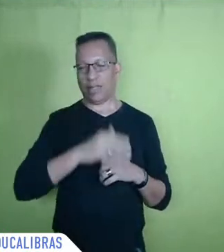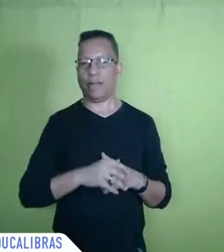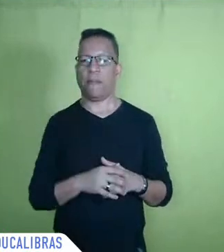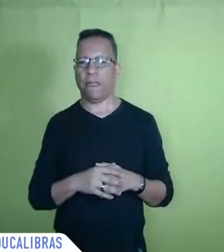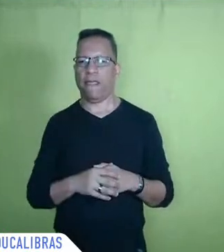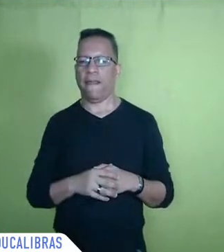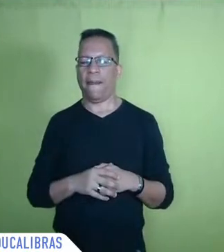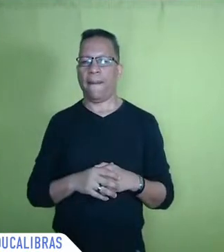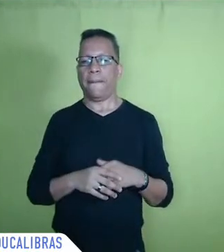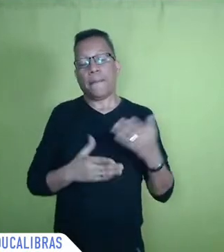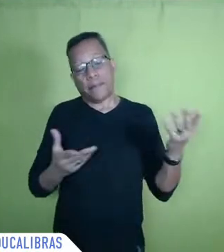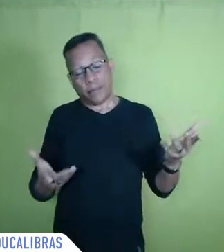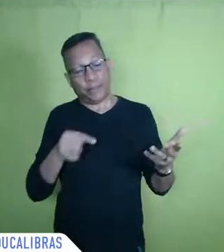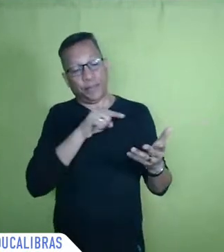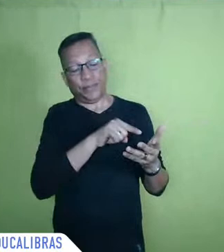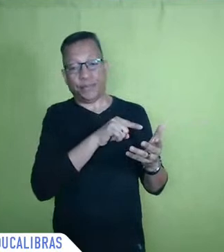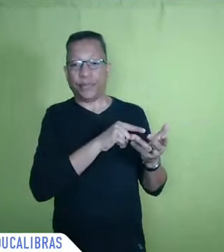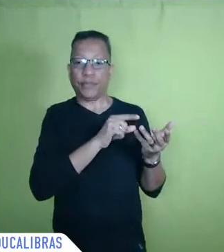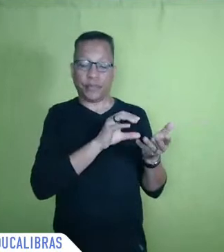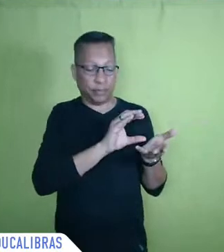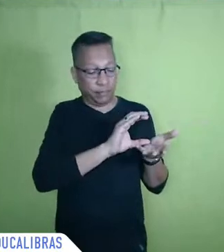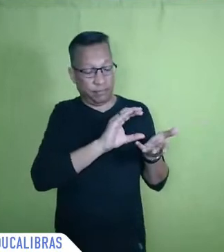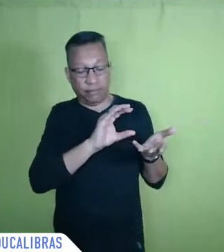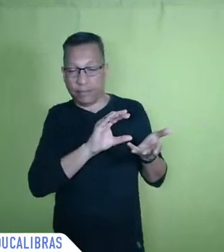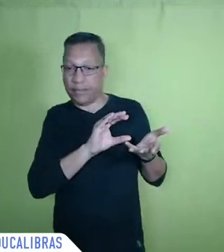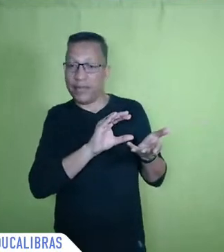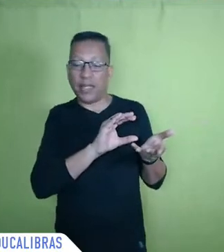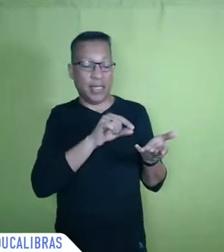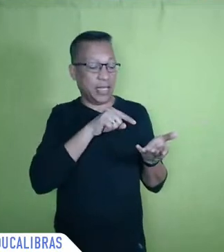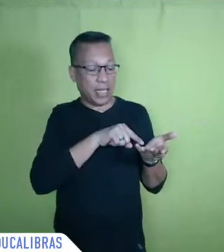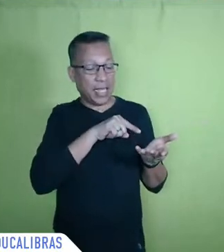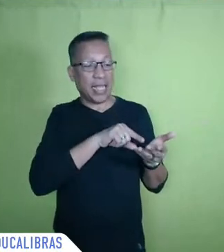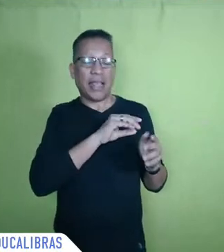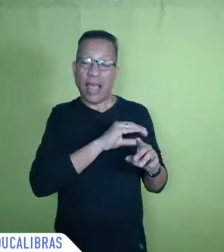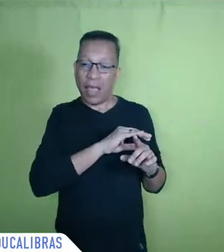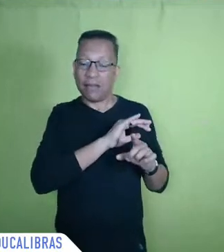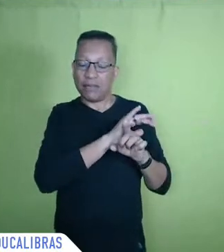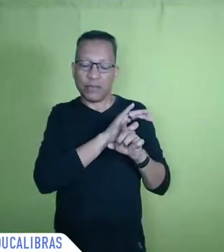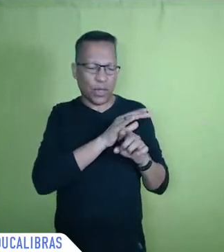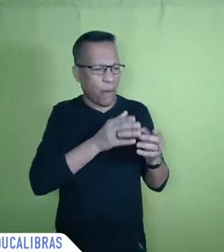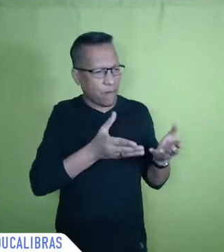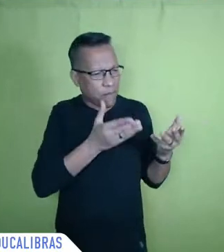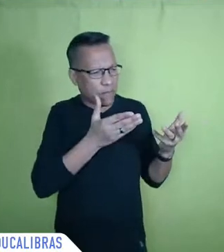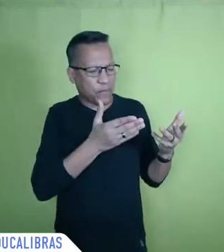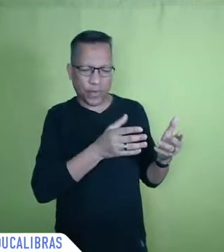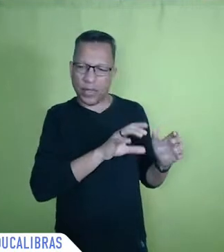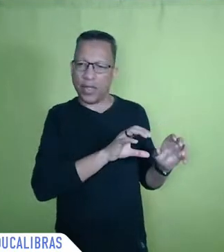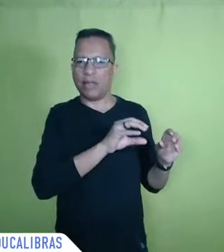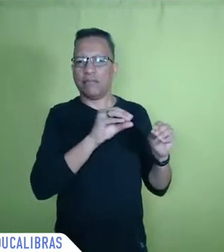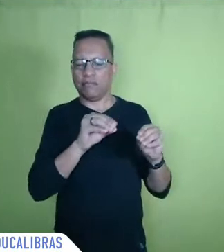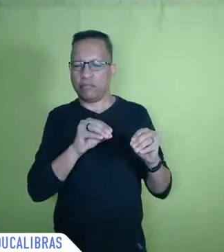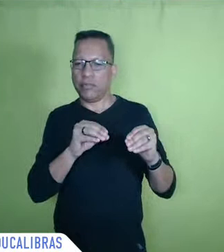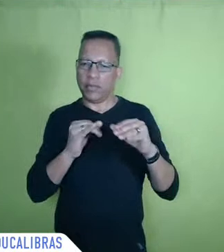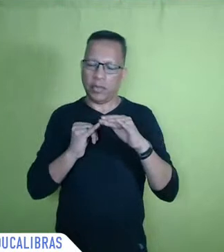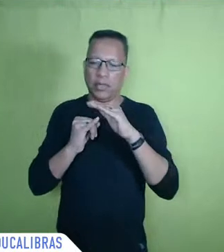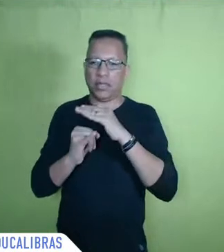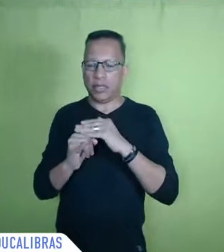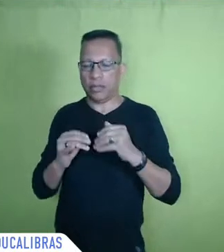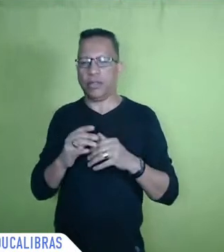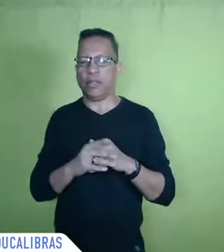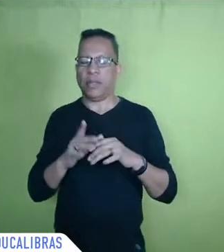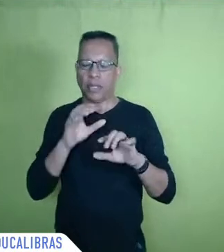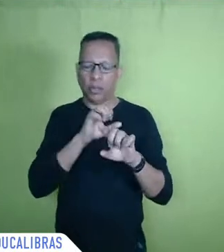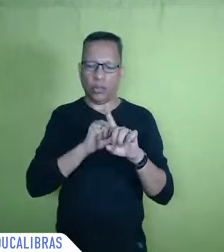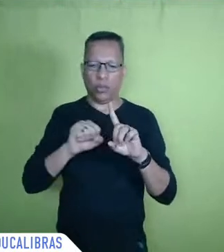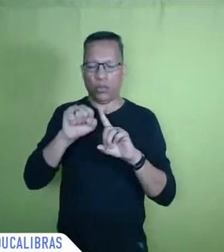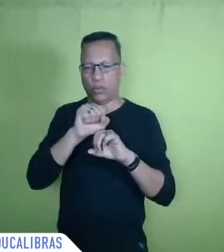areas, especially the elites uh, who might not be convinced, but they might be